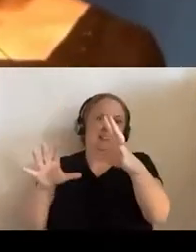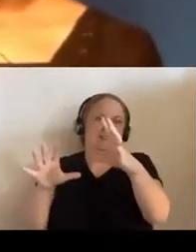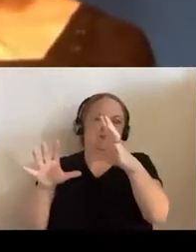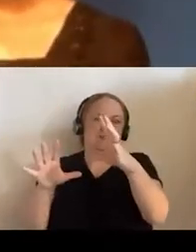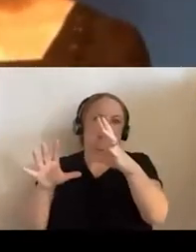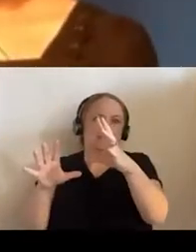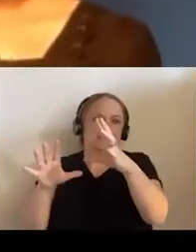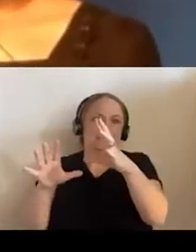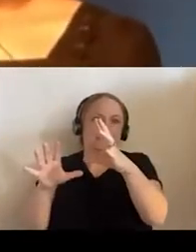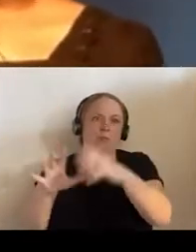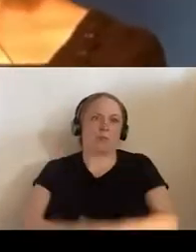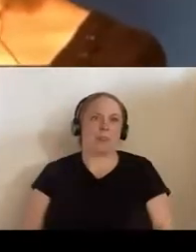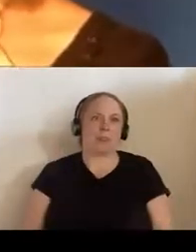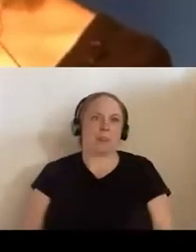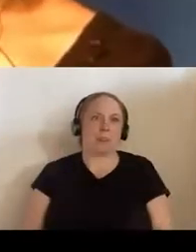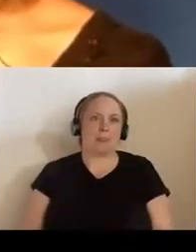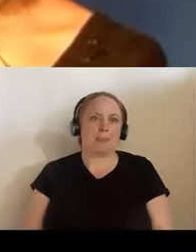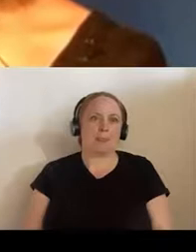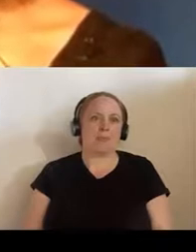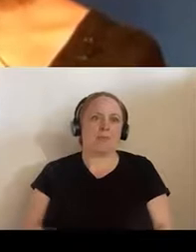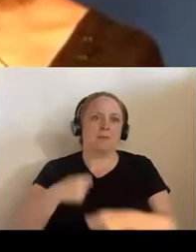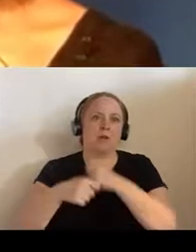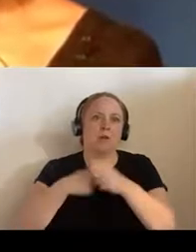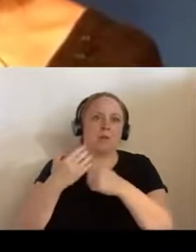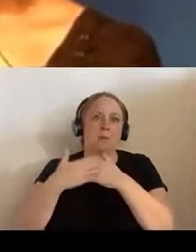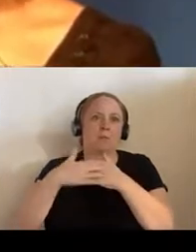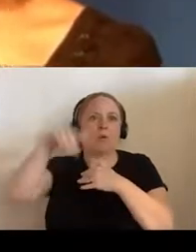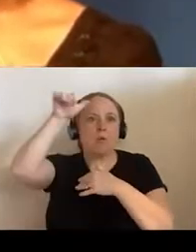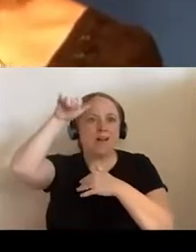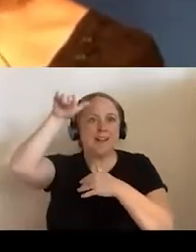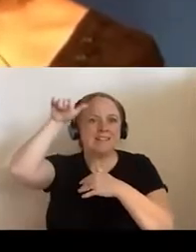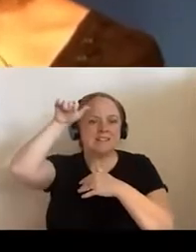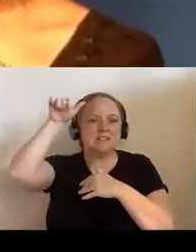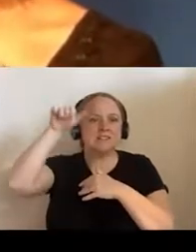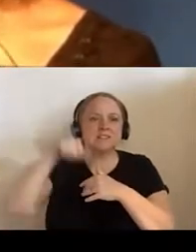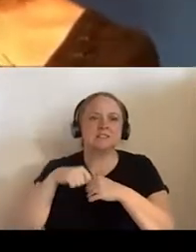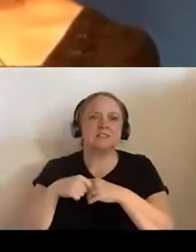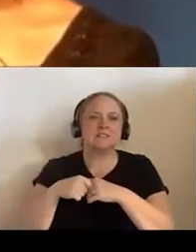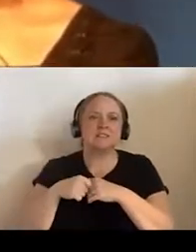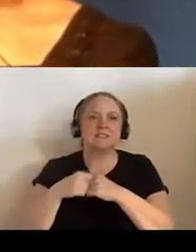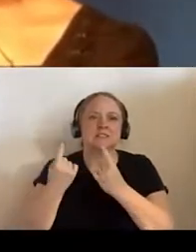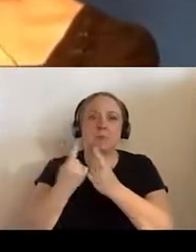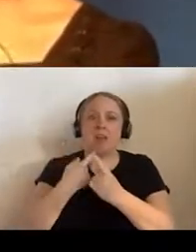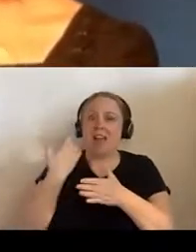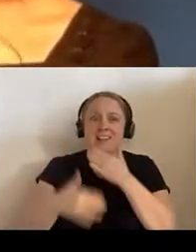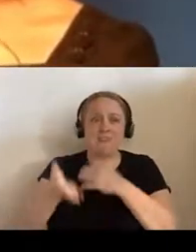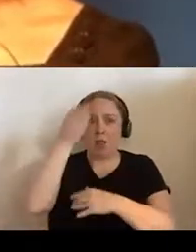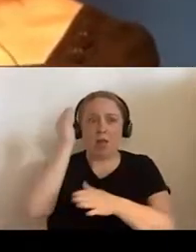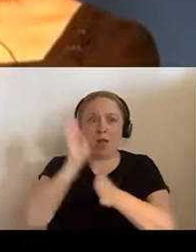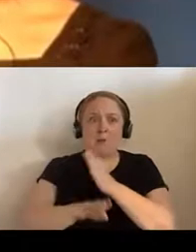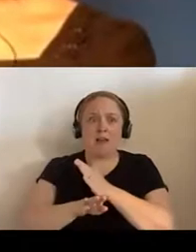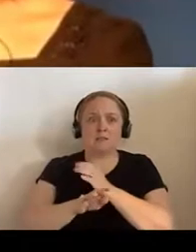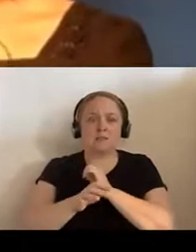coming into greater and greater awareness. And it's something that I never learned about, learning about